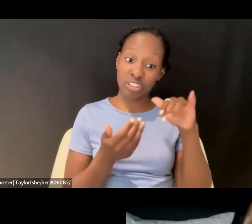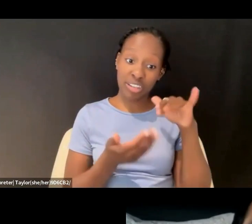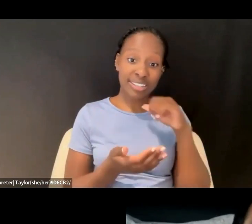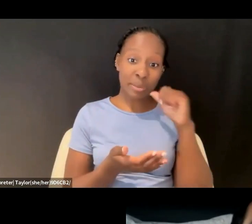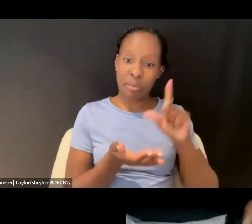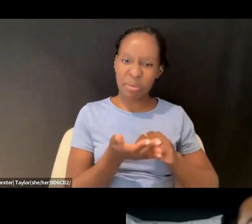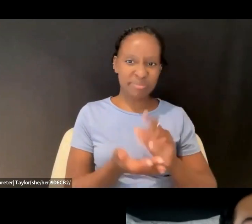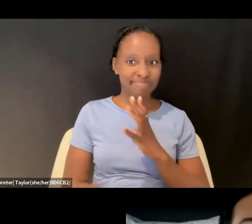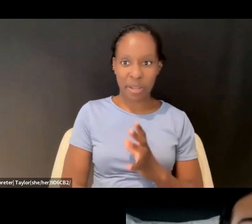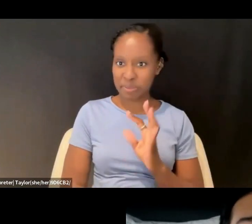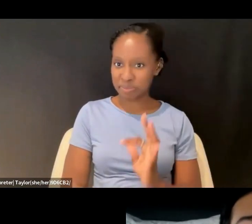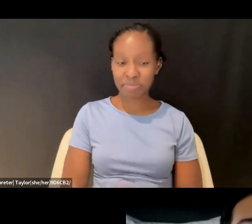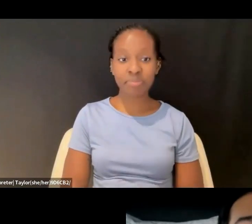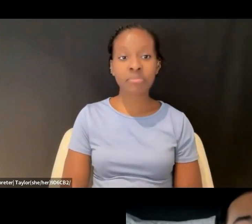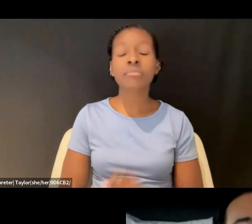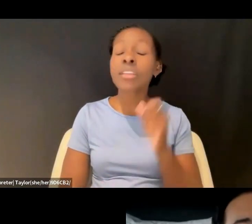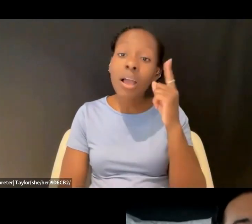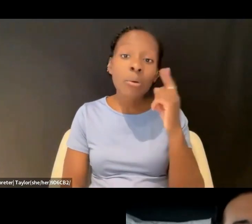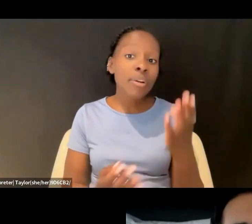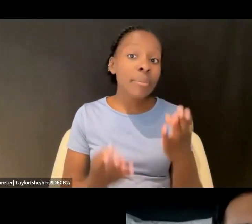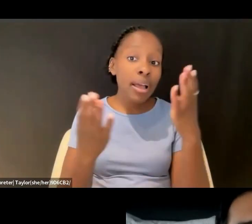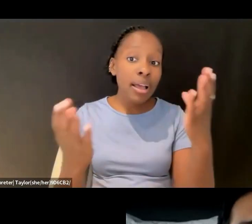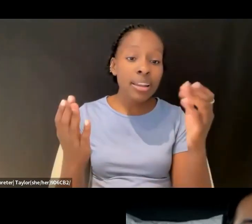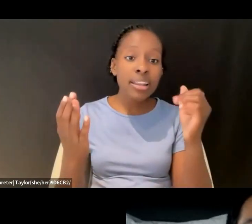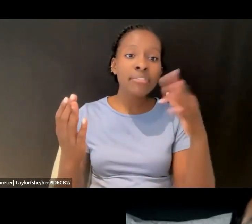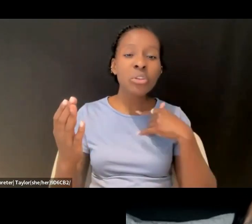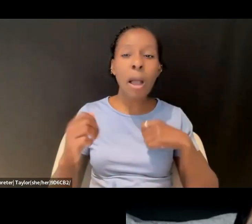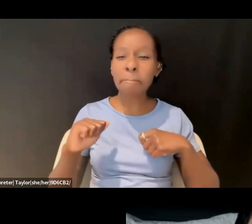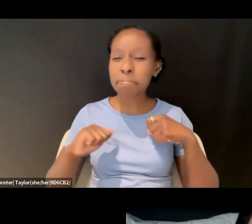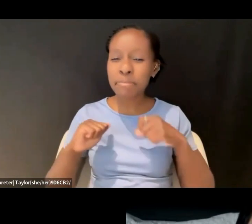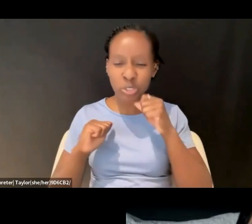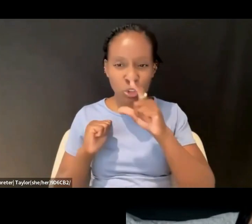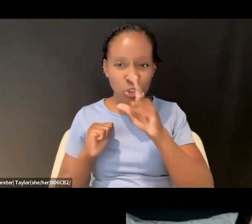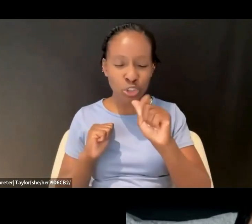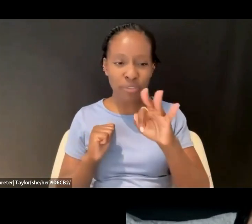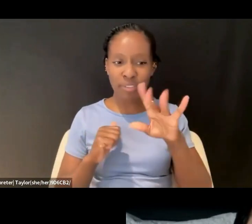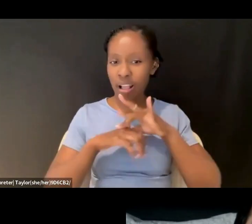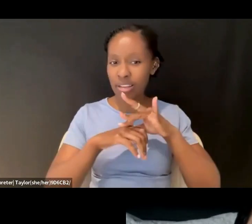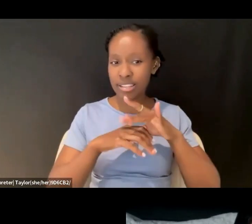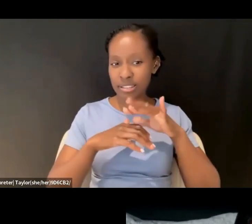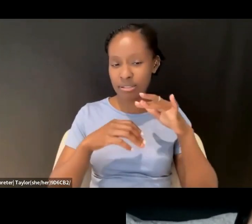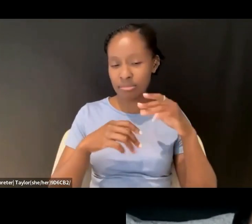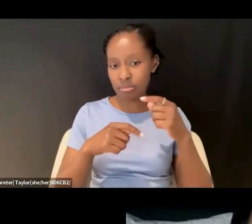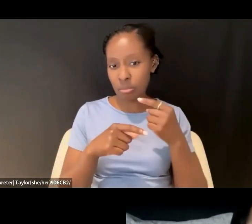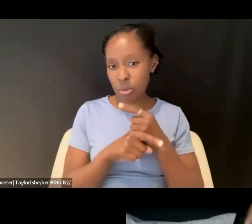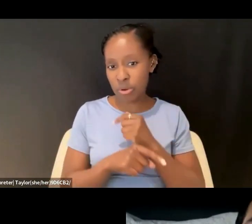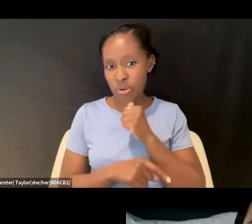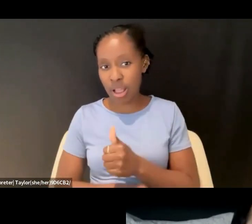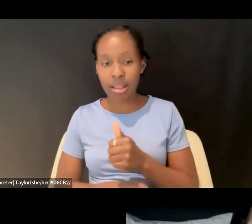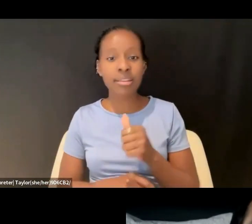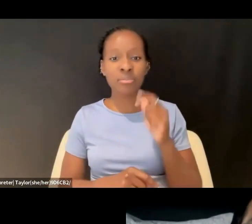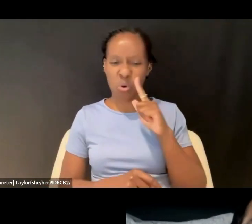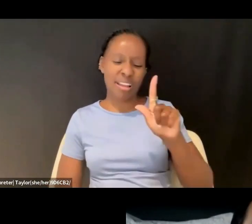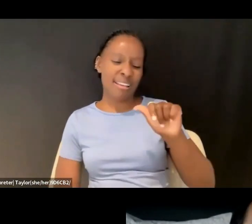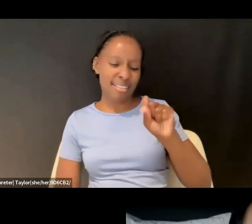fine. I Yeah, would recommend, though, if you're doubtful about whether the content is appropriate for the LSA, I definitely